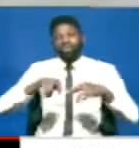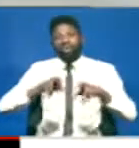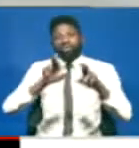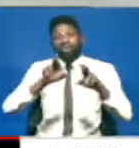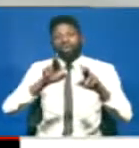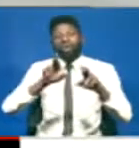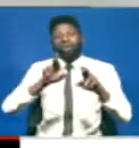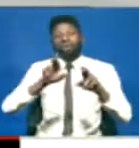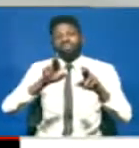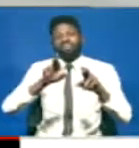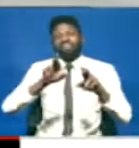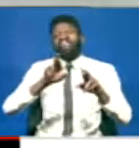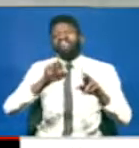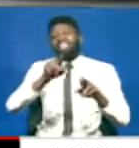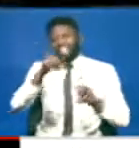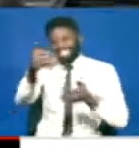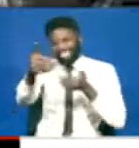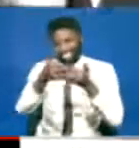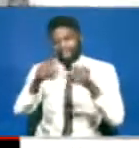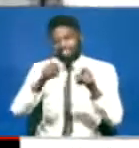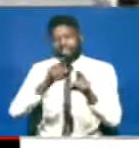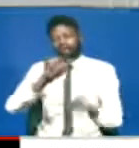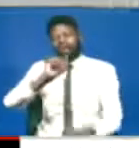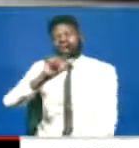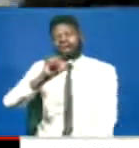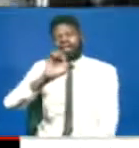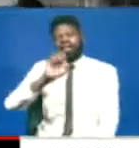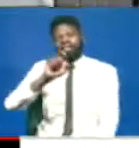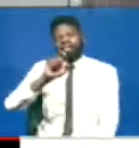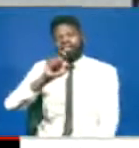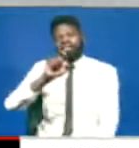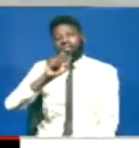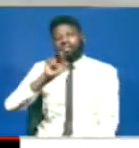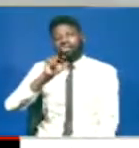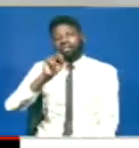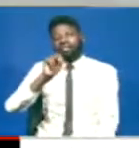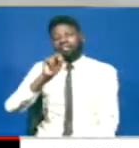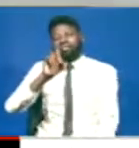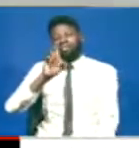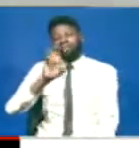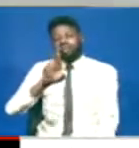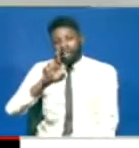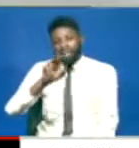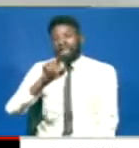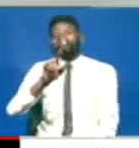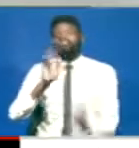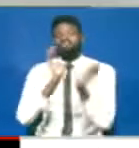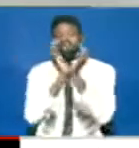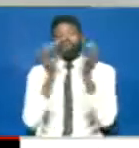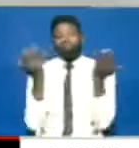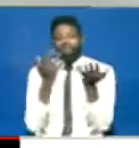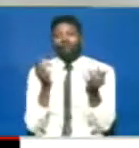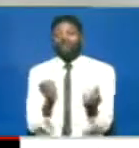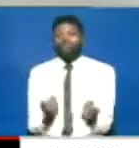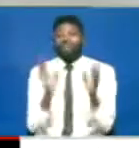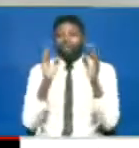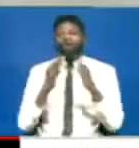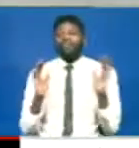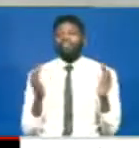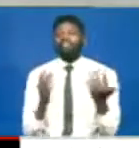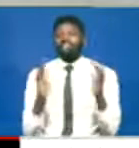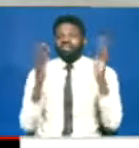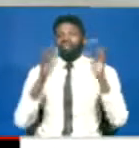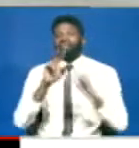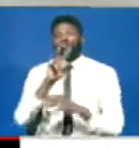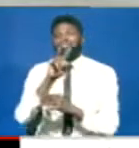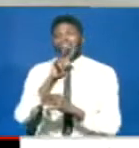to the Alexander Stadium, where the official opening ceremony of the 22nd edition of the Games are